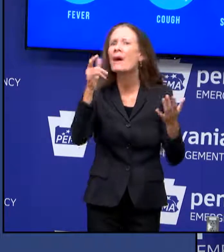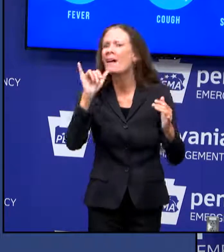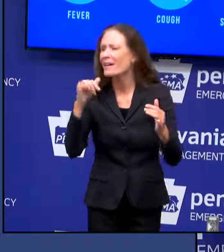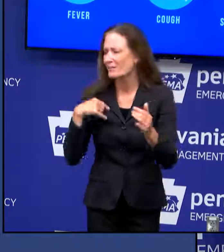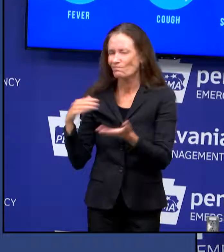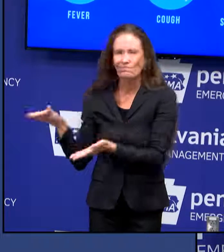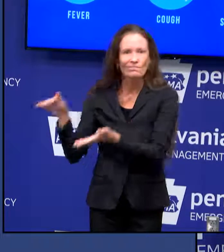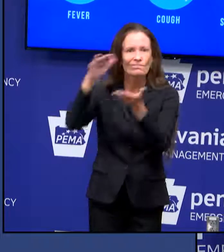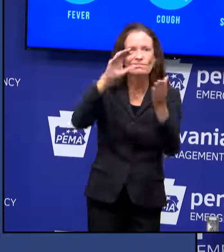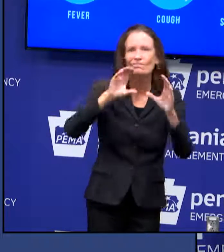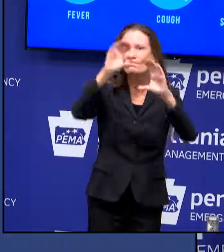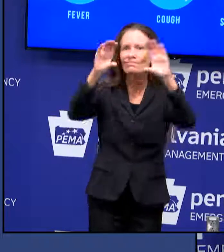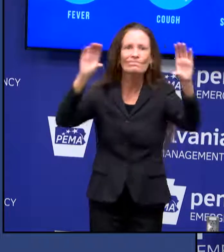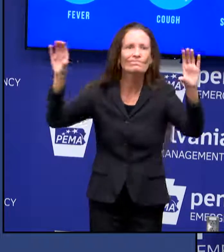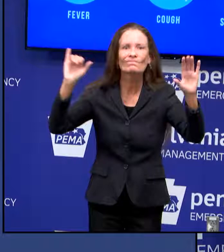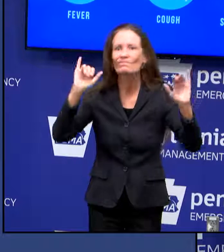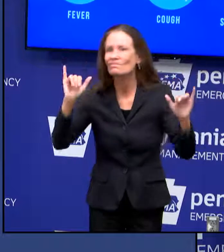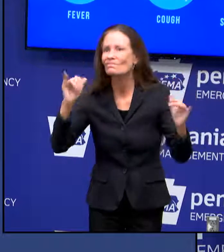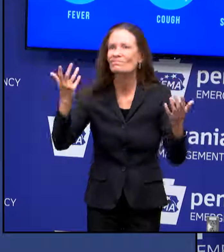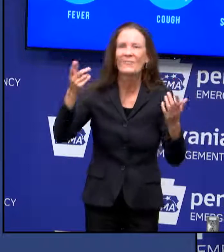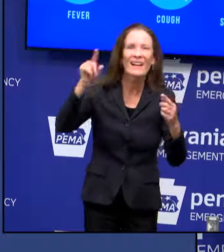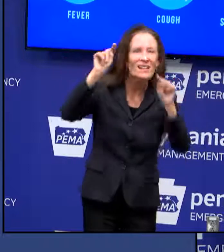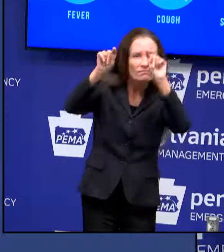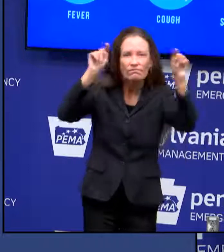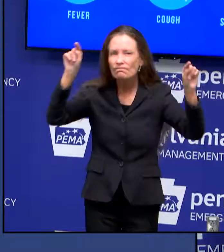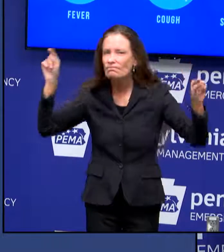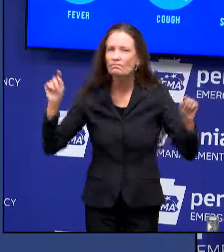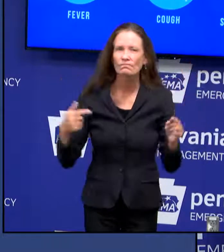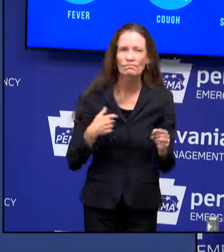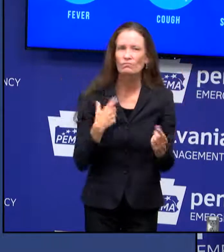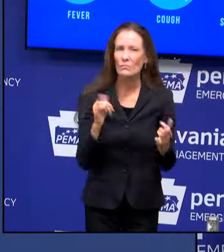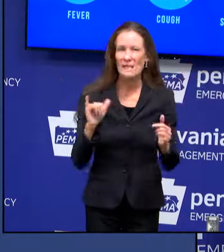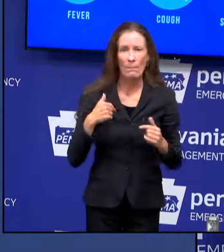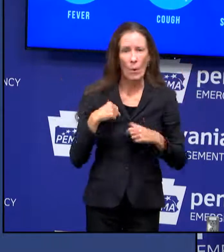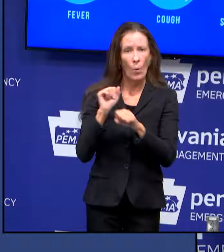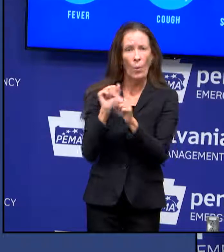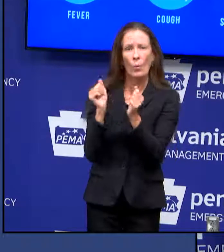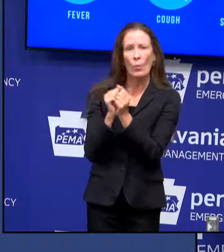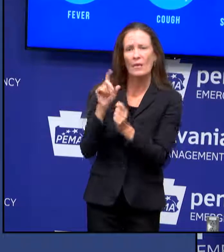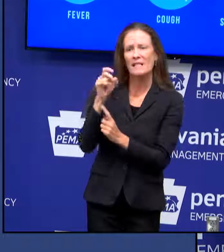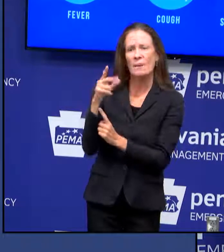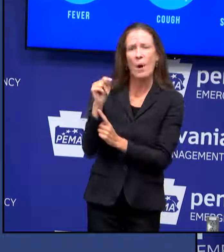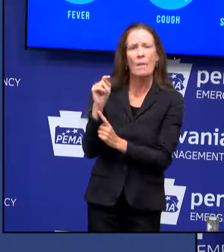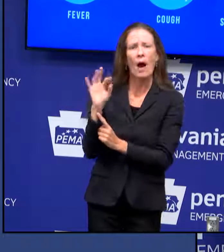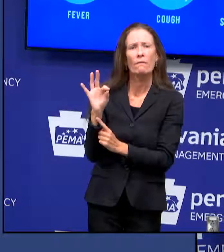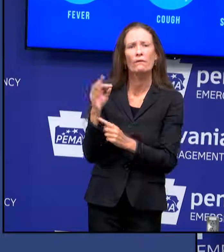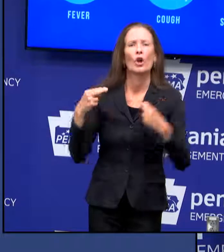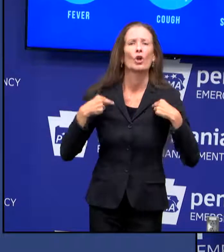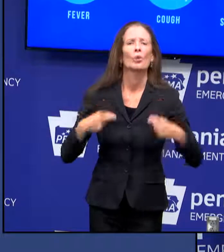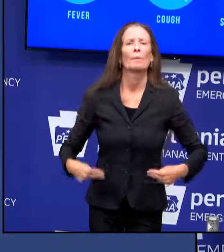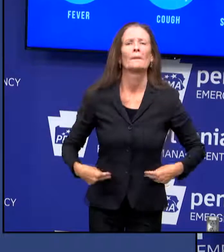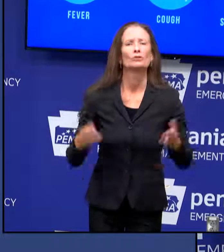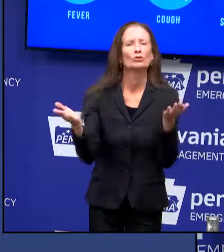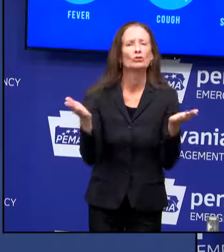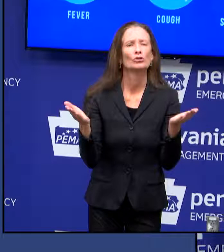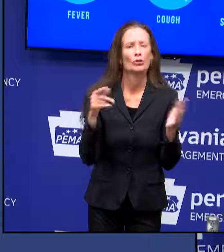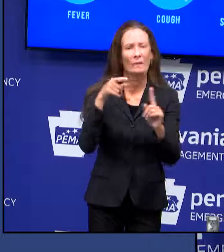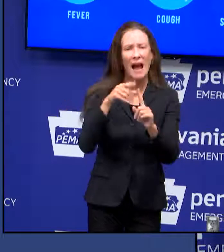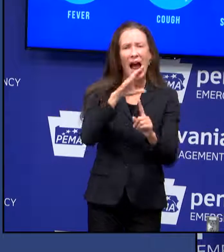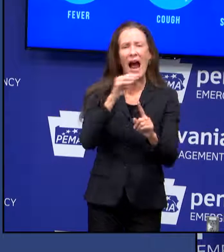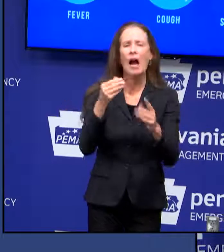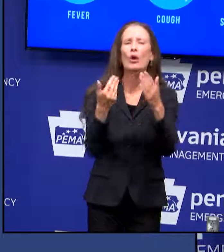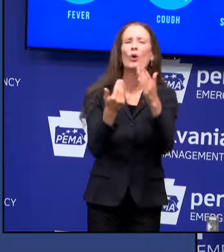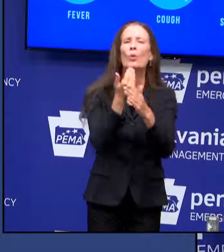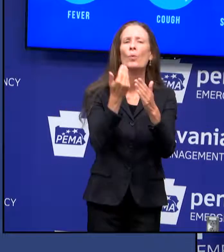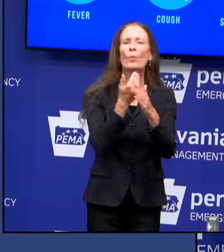with the Department of Human Services and the new RICP program, those academic centers, on testing all of the patients in all of the other